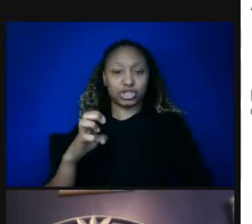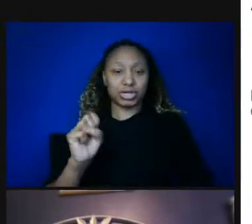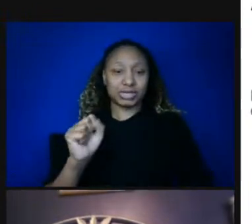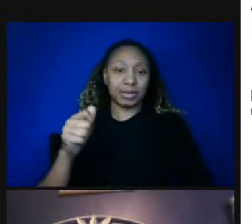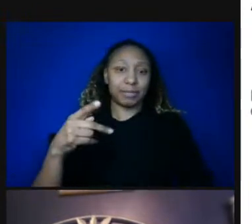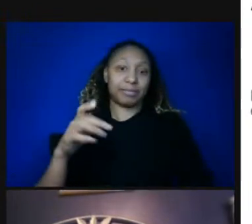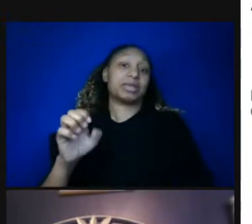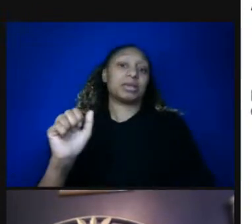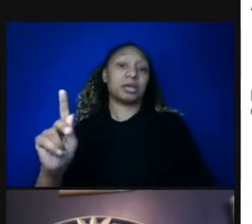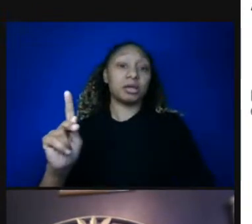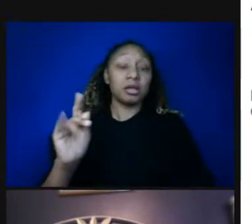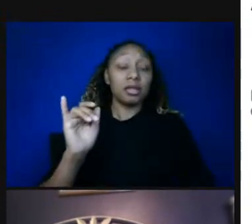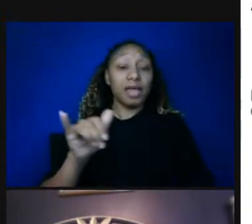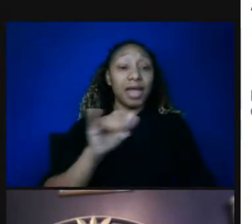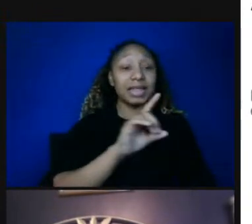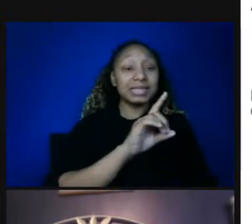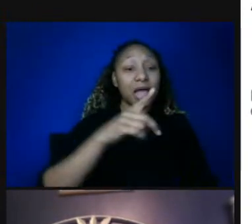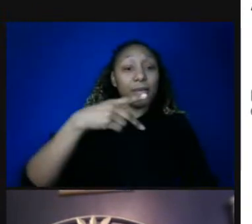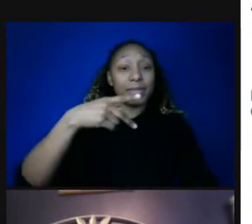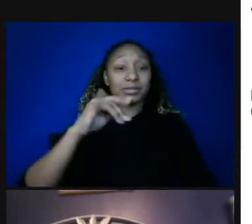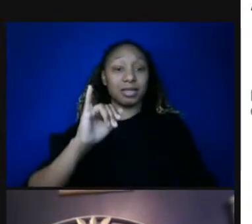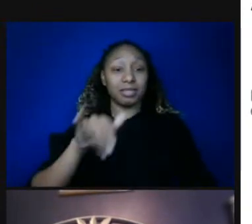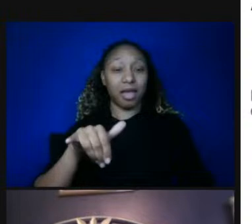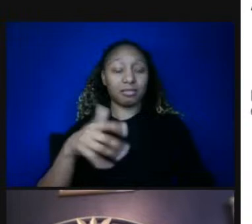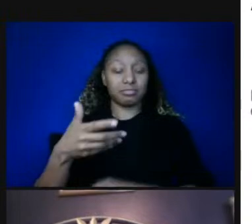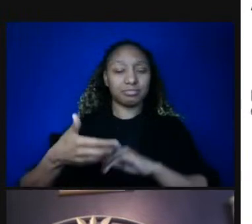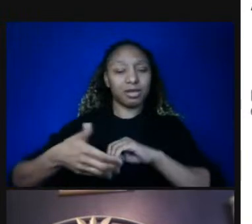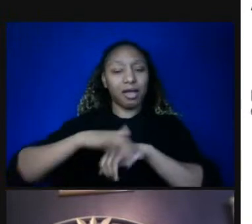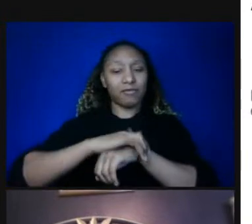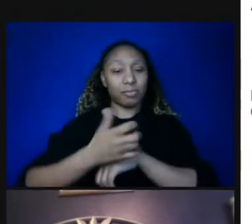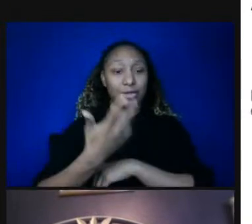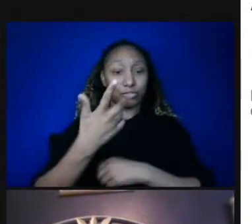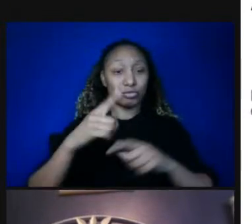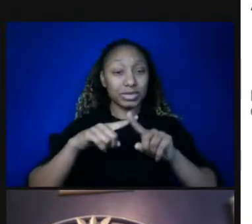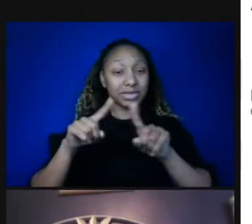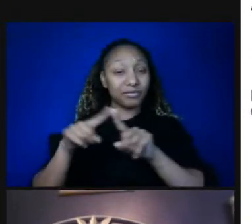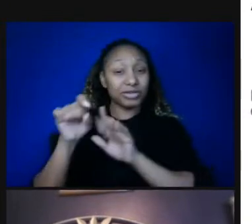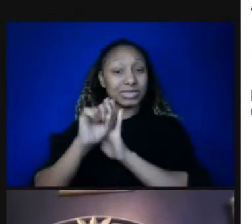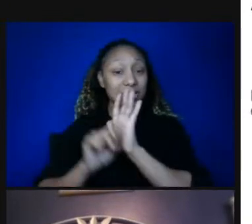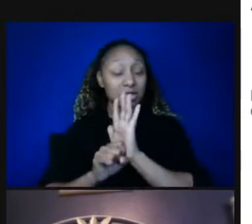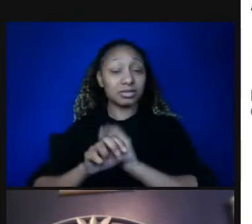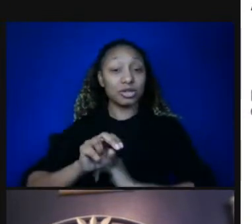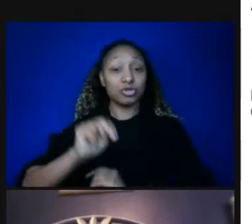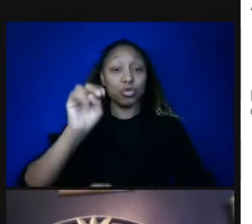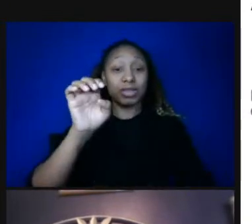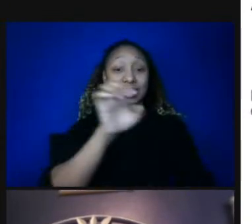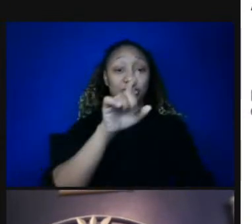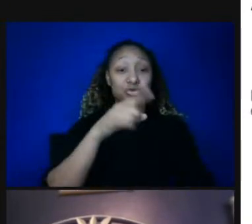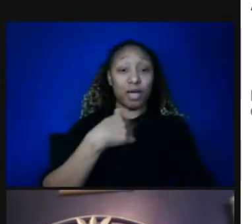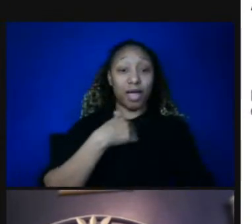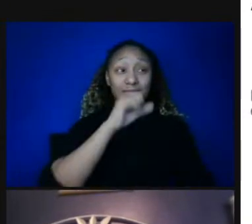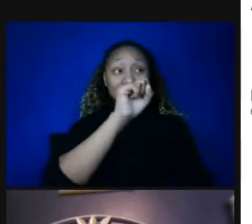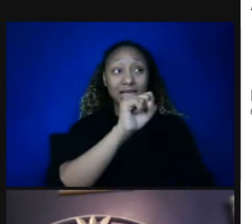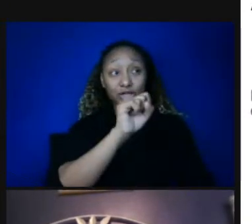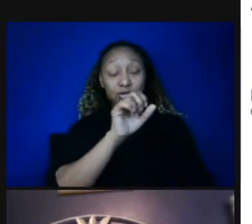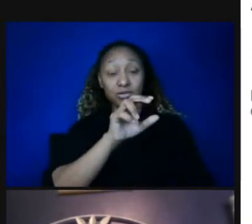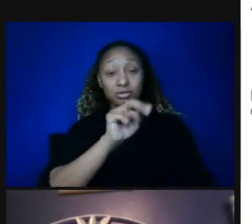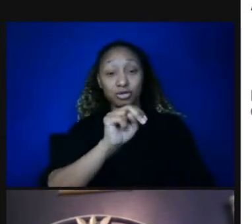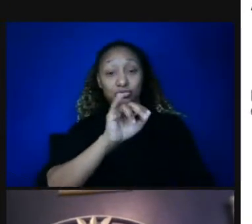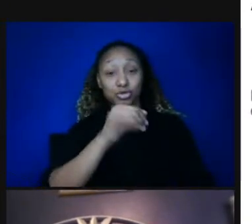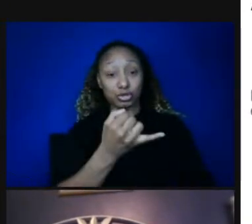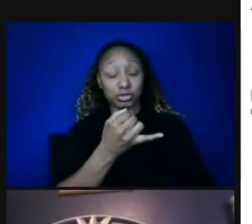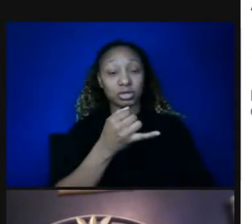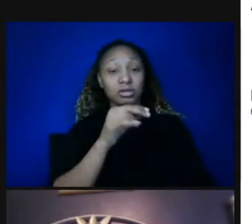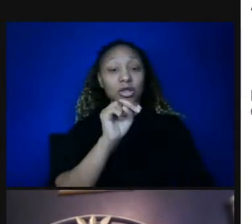also bordered by 3 different states. So to the northeast, you have southern New Jersey. That's here. To the north